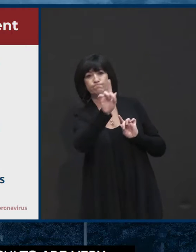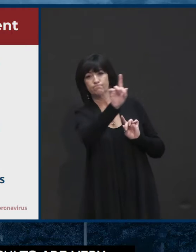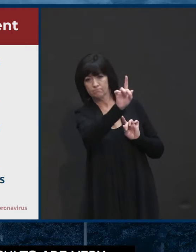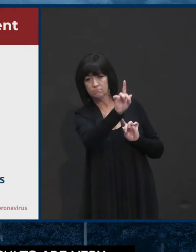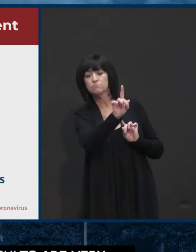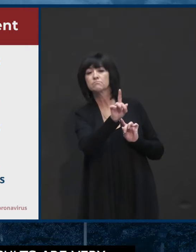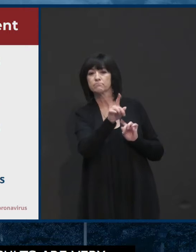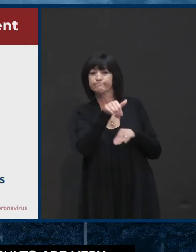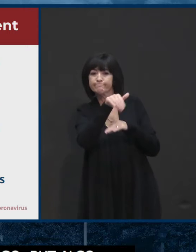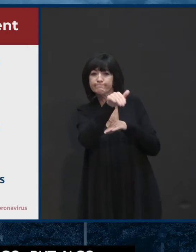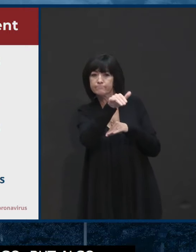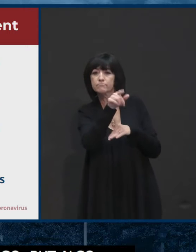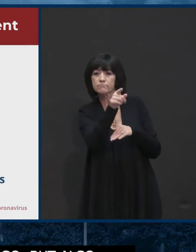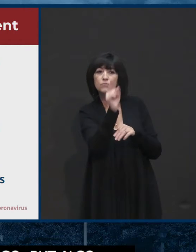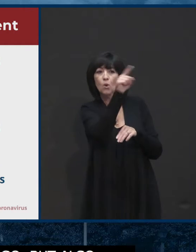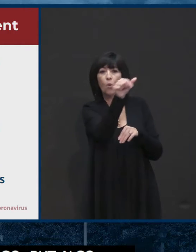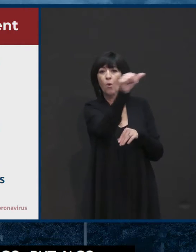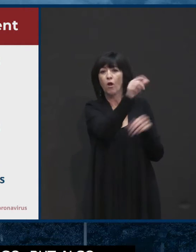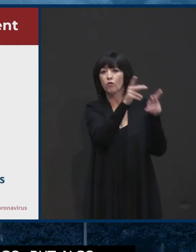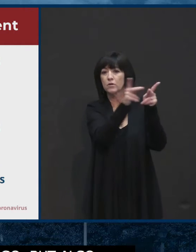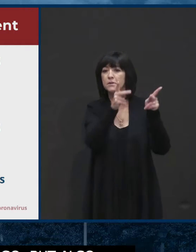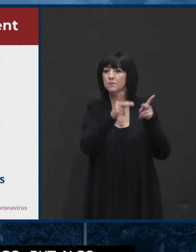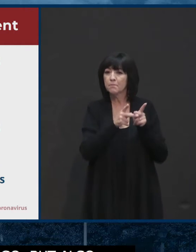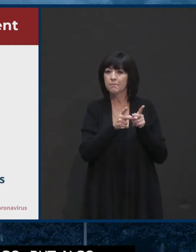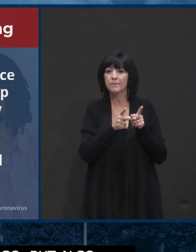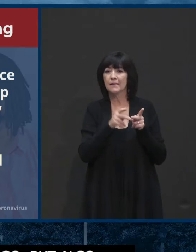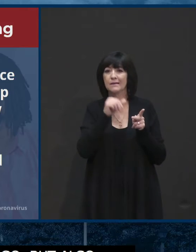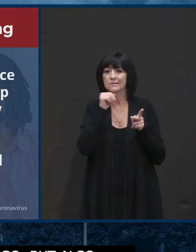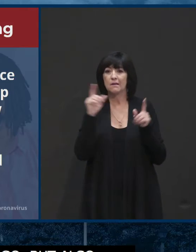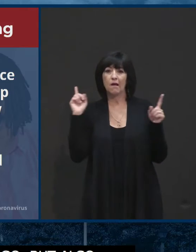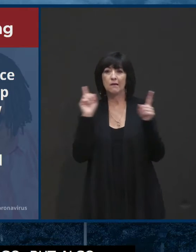opportunities to improve upon a couple things.